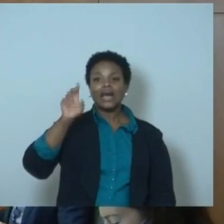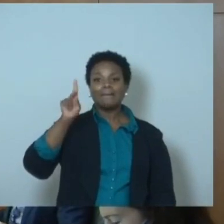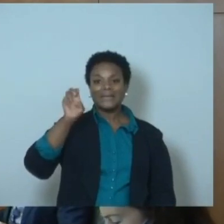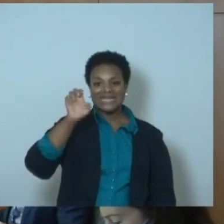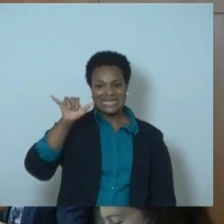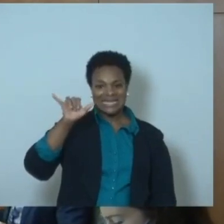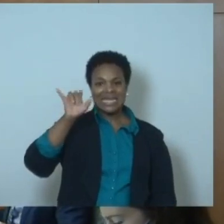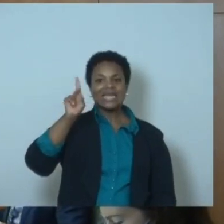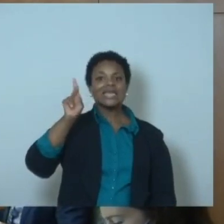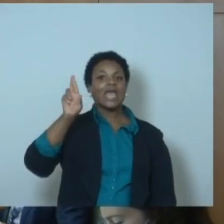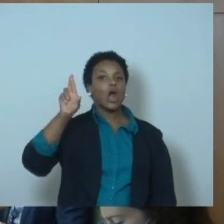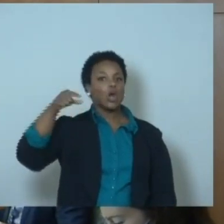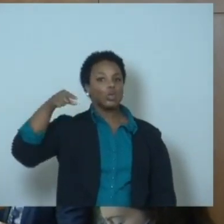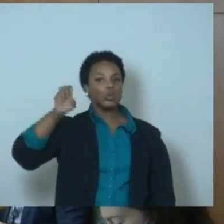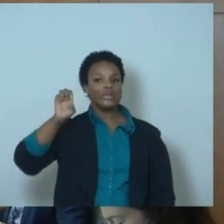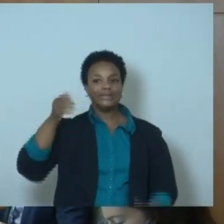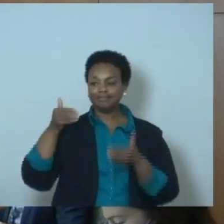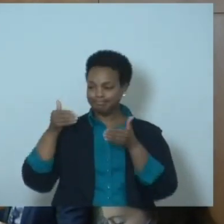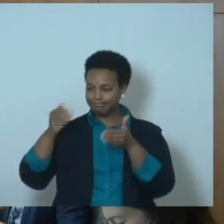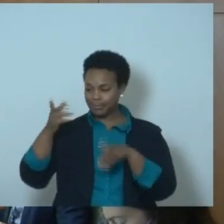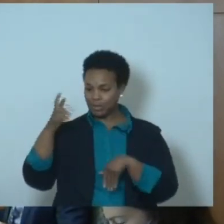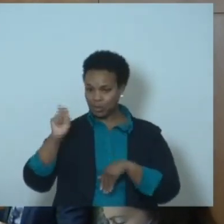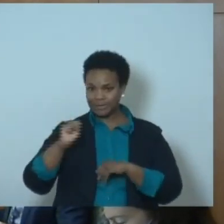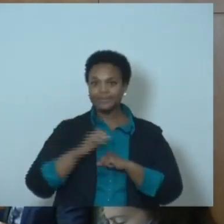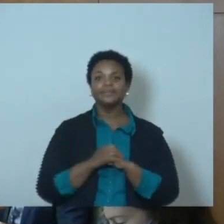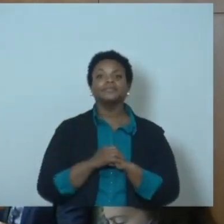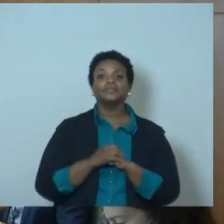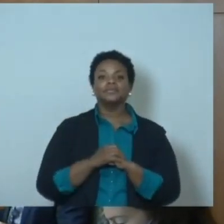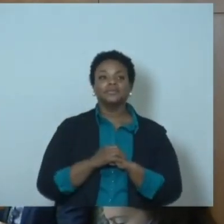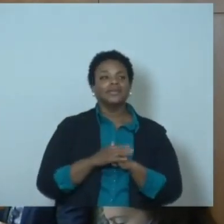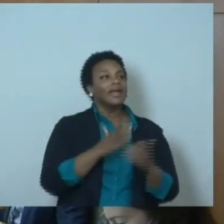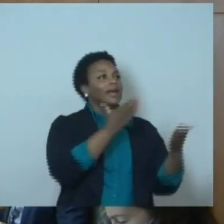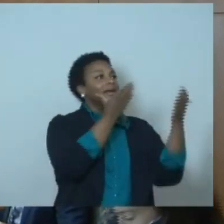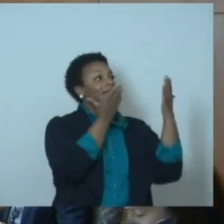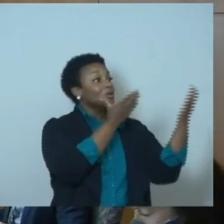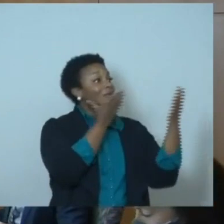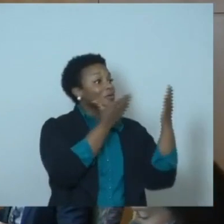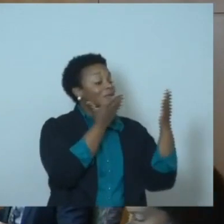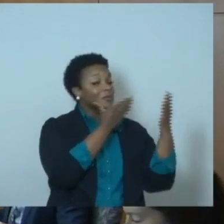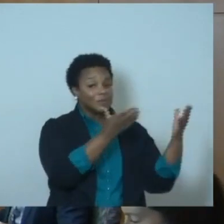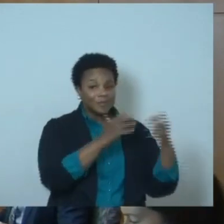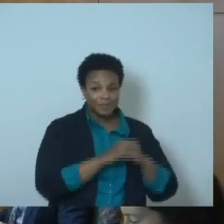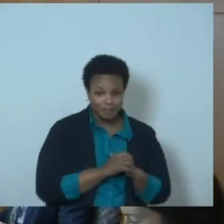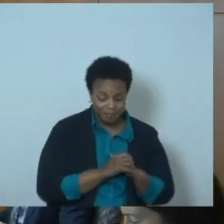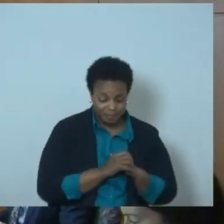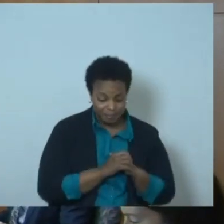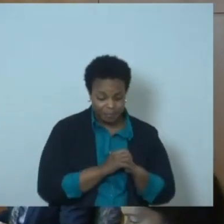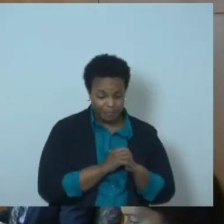unmuted. Go ahead and ask your question. Thanks so much. I have a